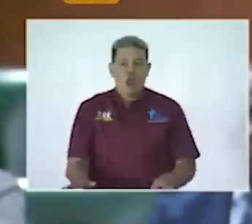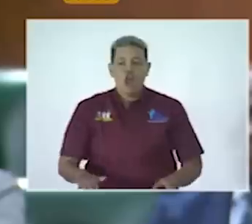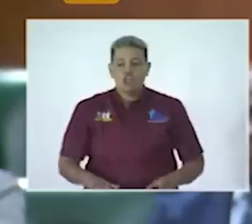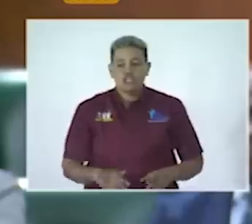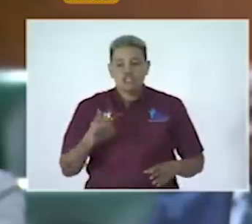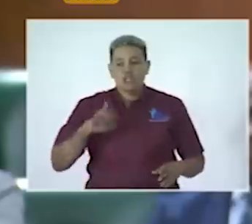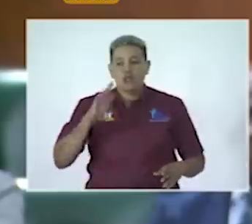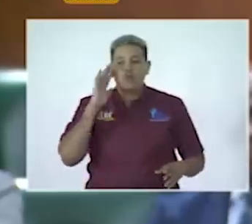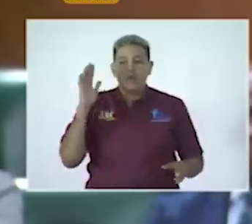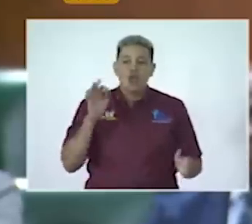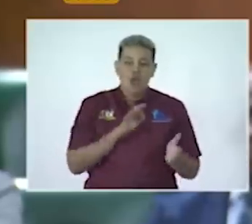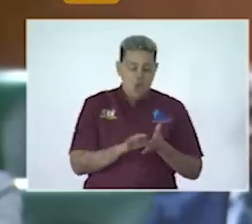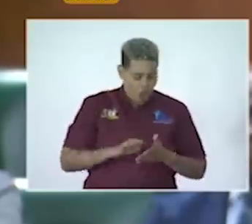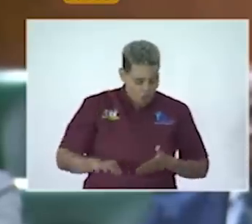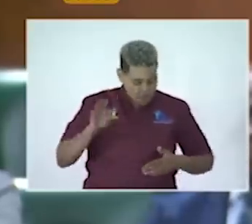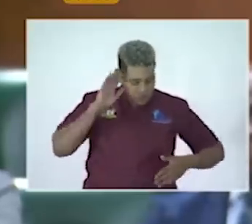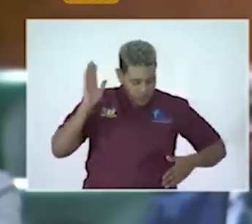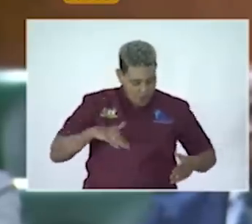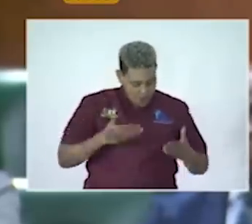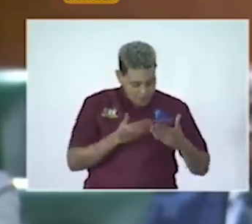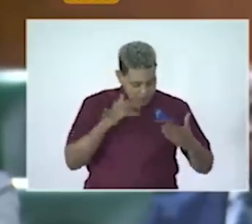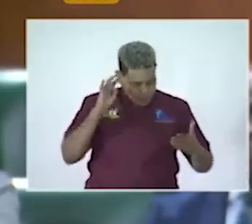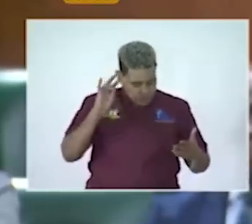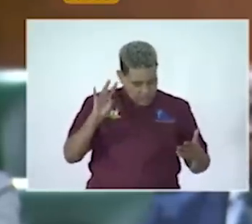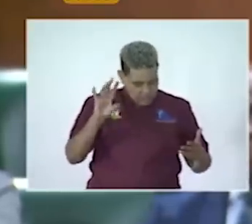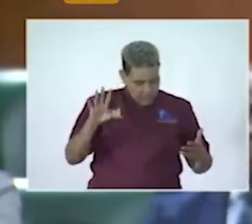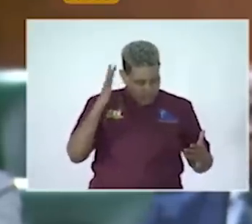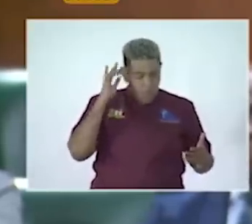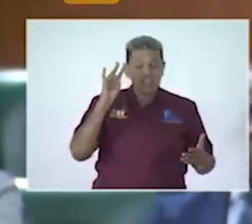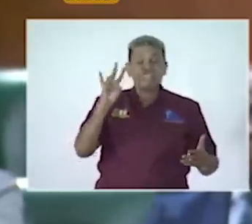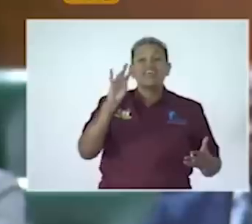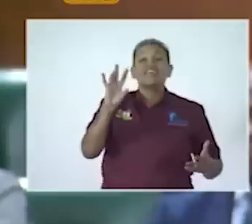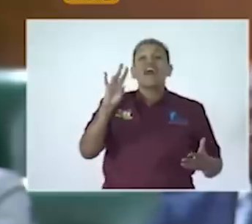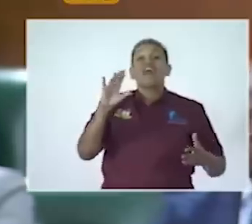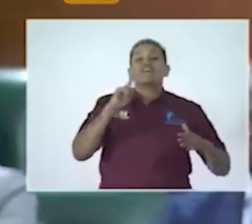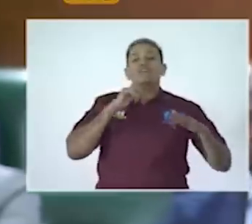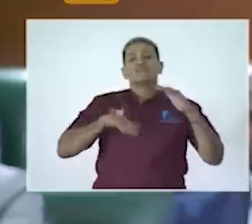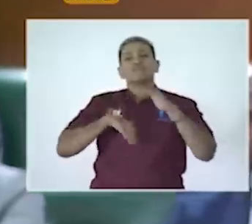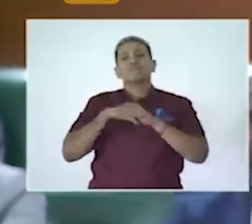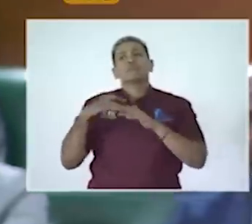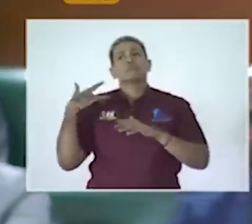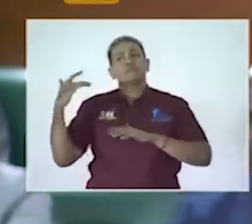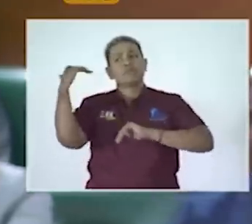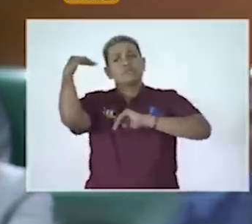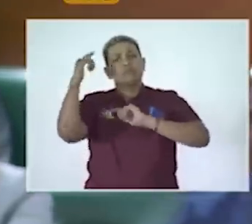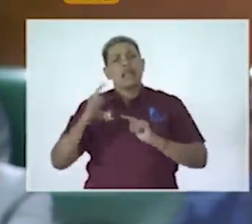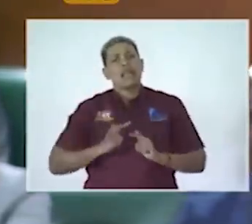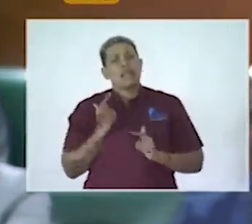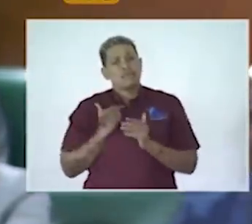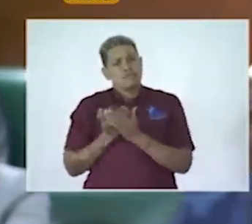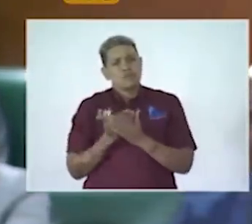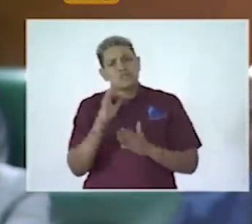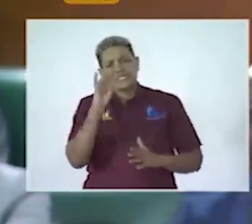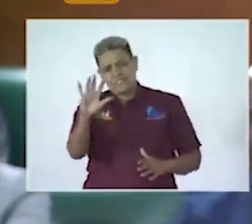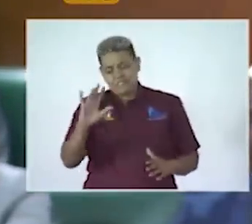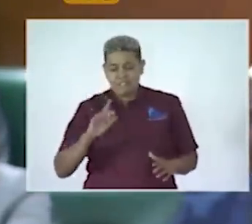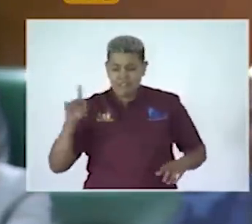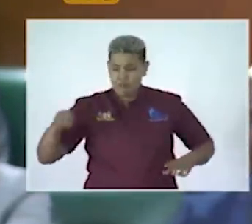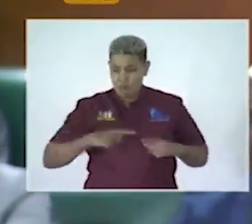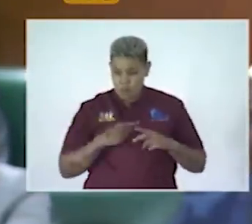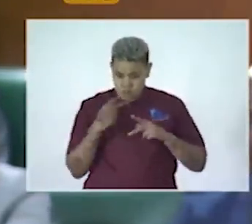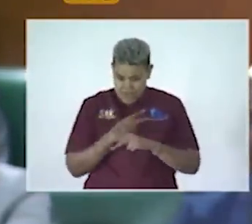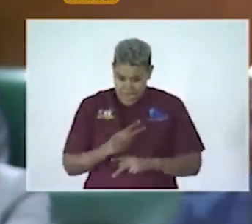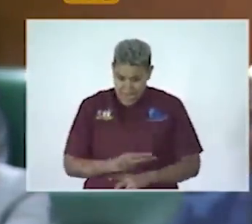And we do that for all who die before 75, because 75 is the average life expectancy. When we calculated the life